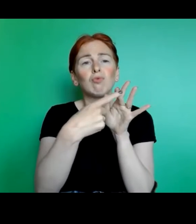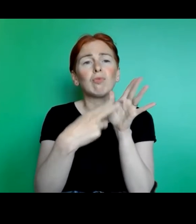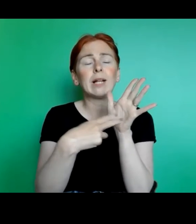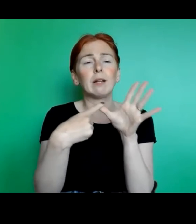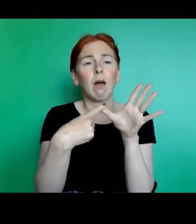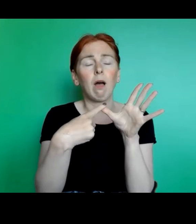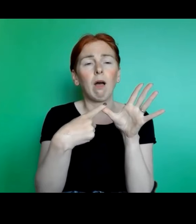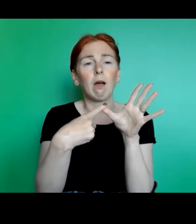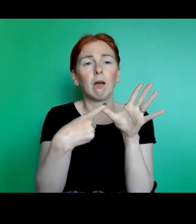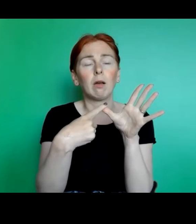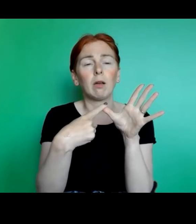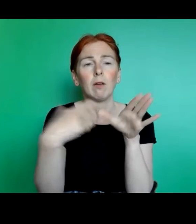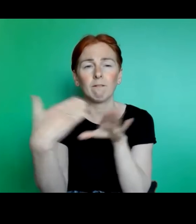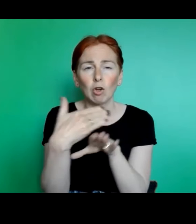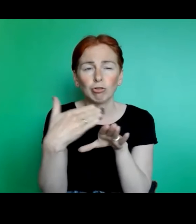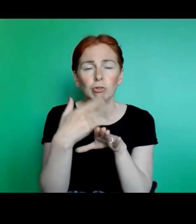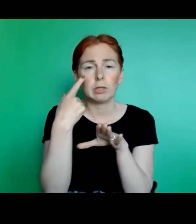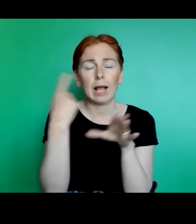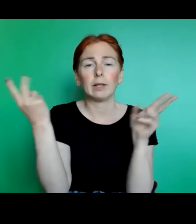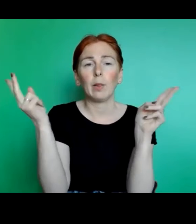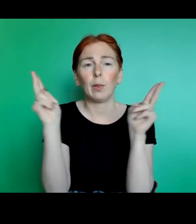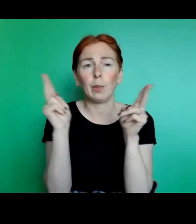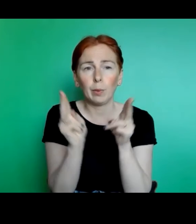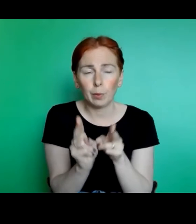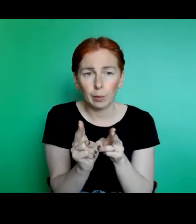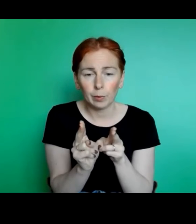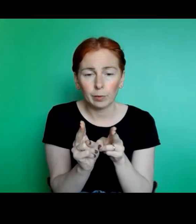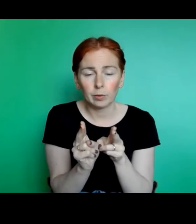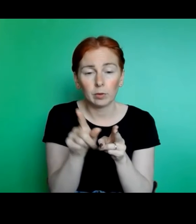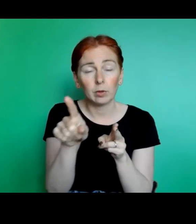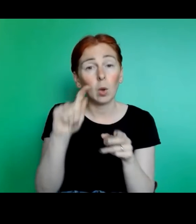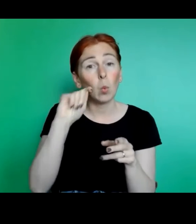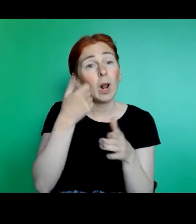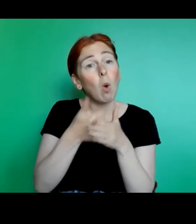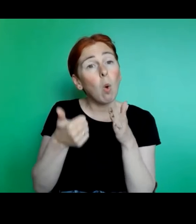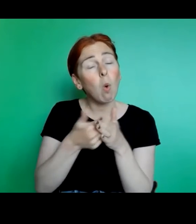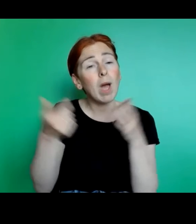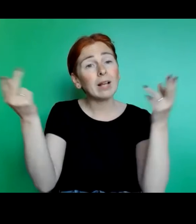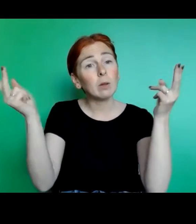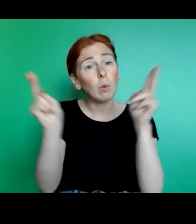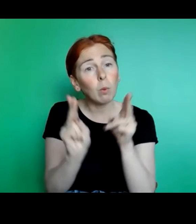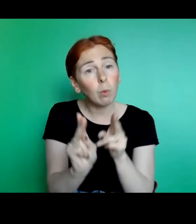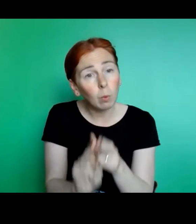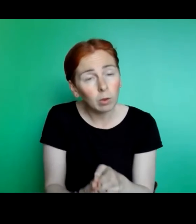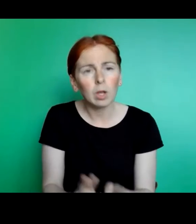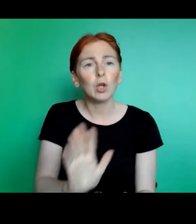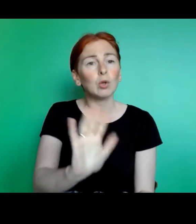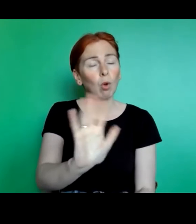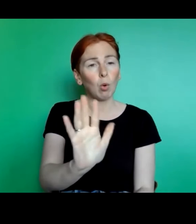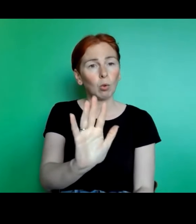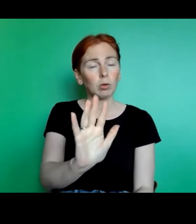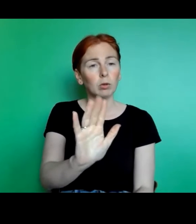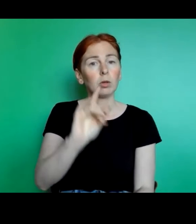stage where perhaps you have quite severe loss in some cases, but it will then